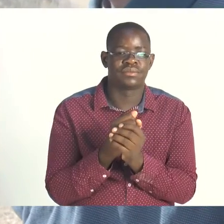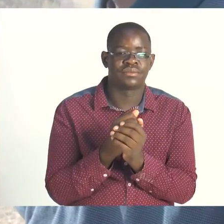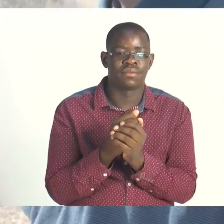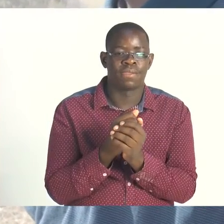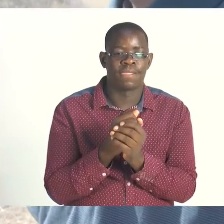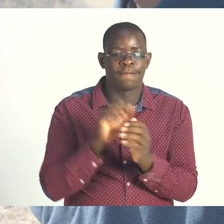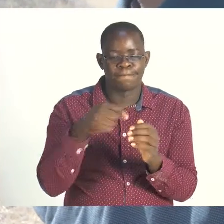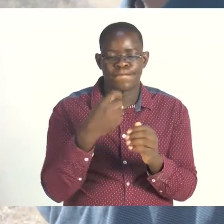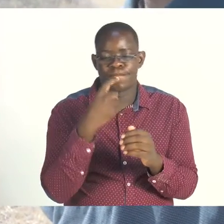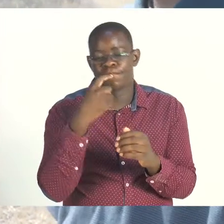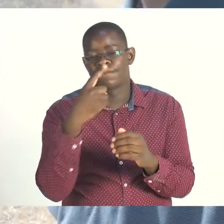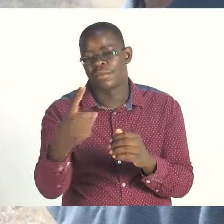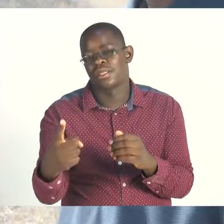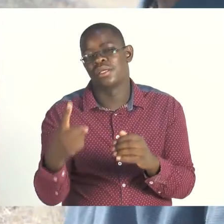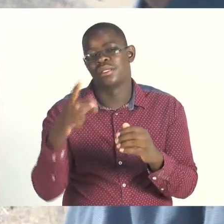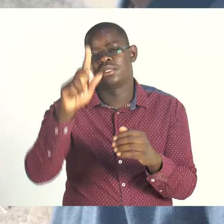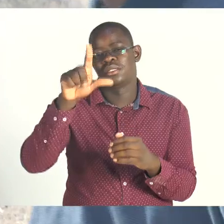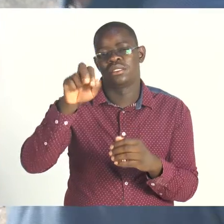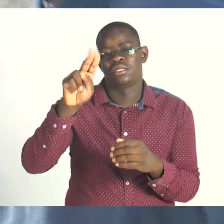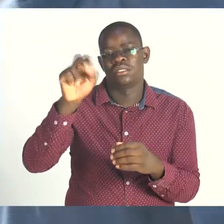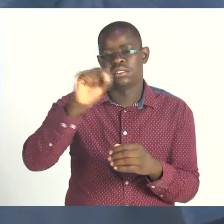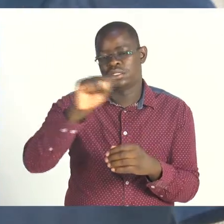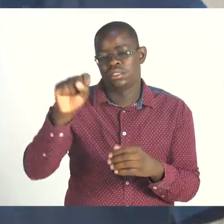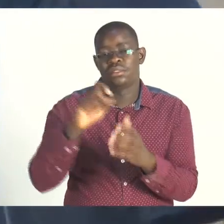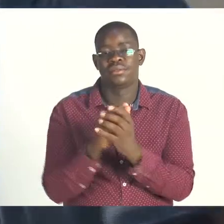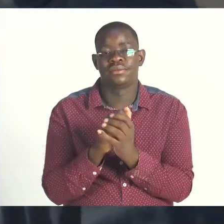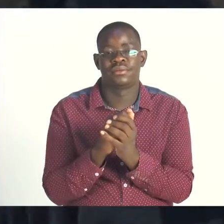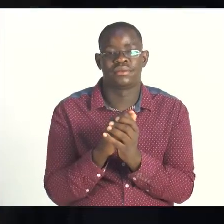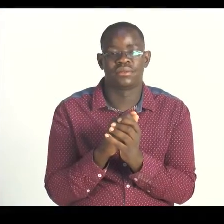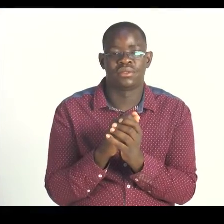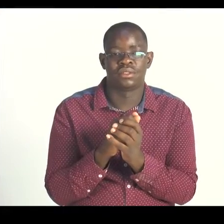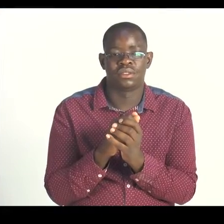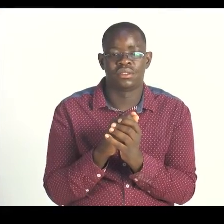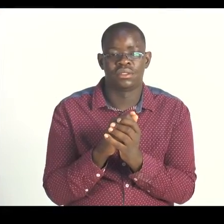I'll surely tell Linus. Yes.